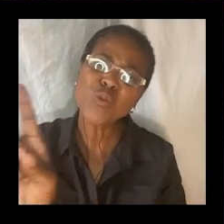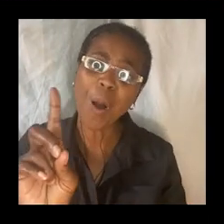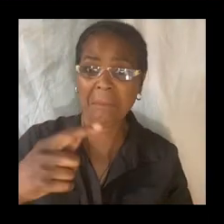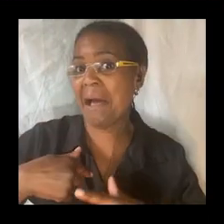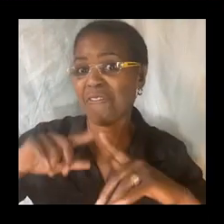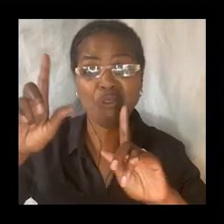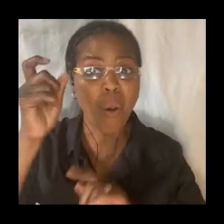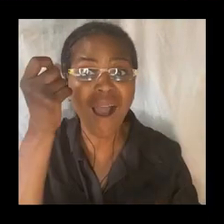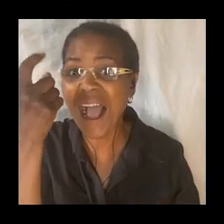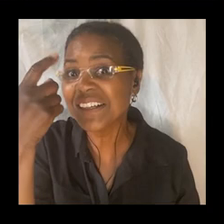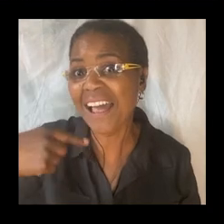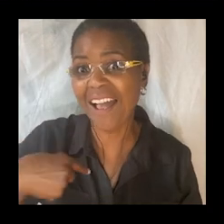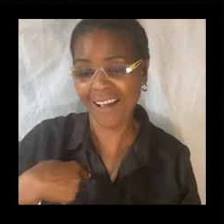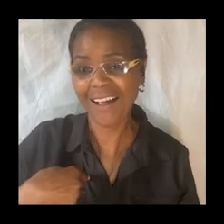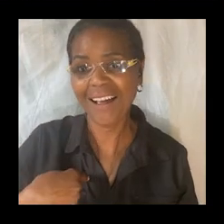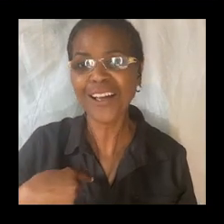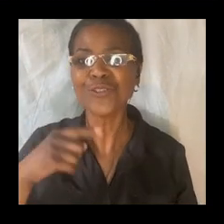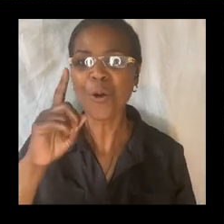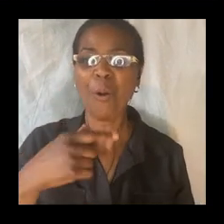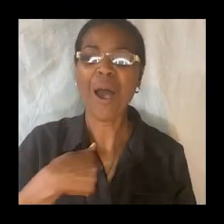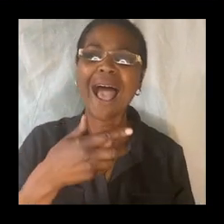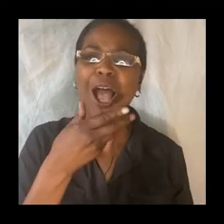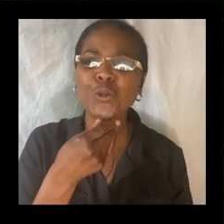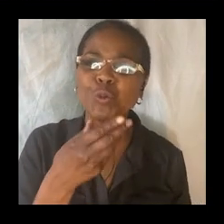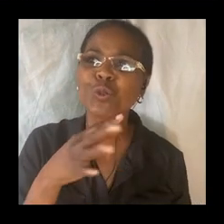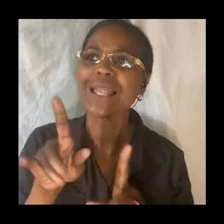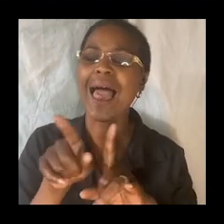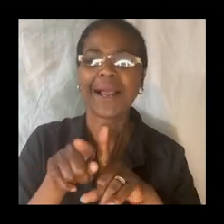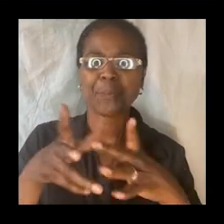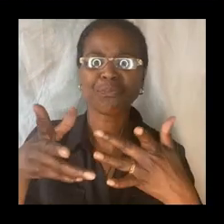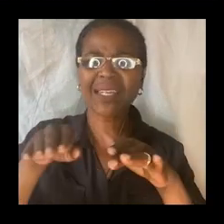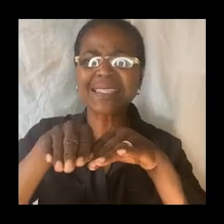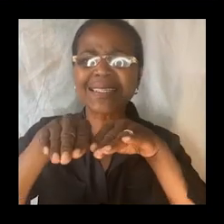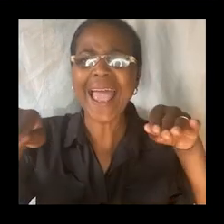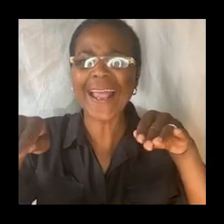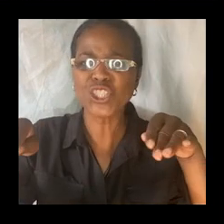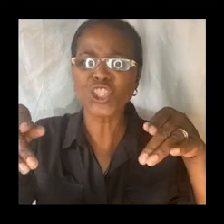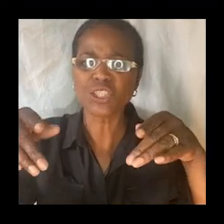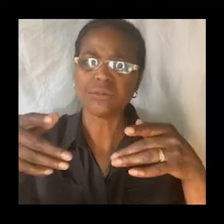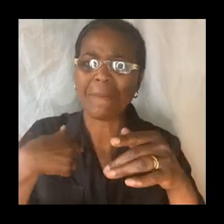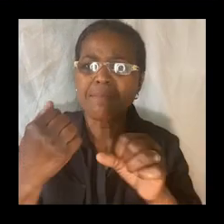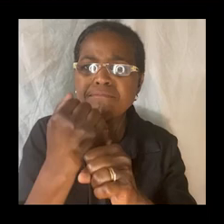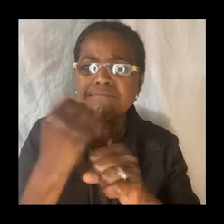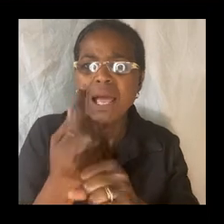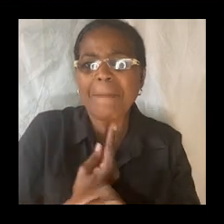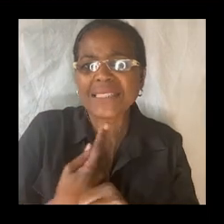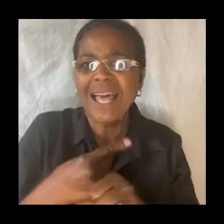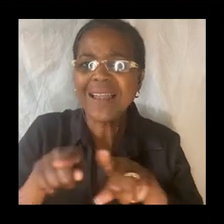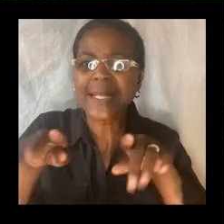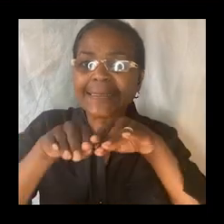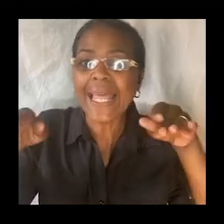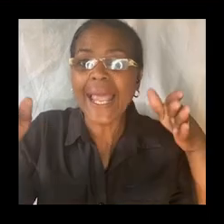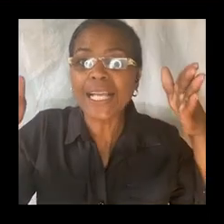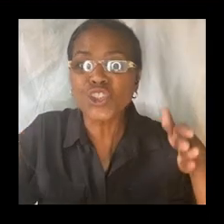out. And that's why I purposely use things. Like I create stage sets. I put on performances.